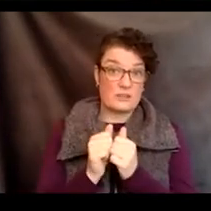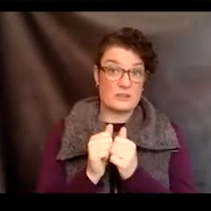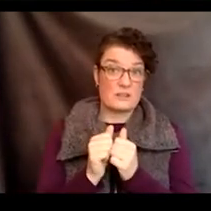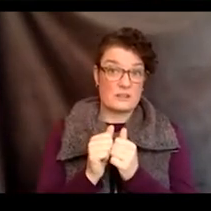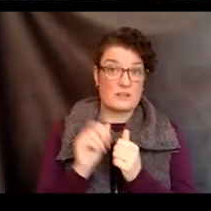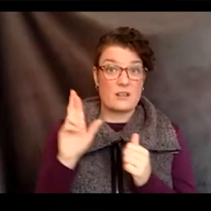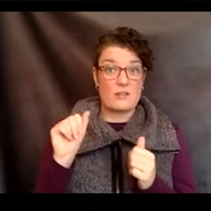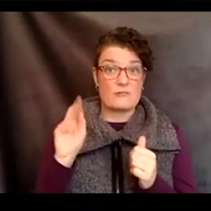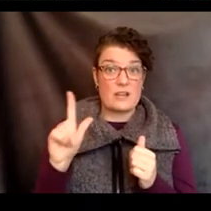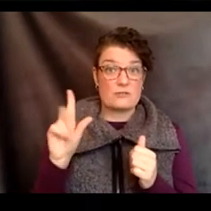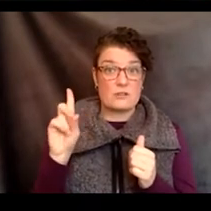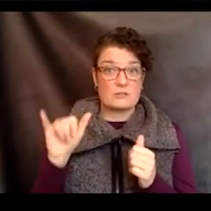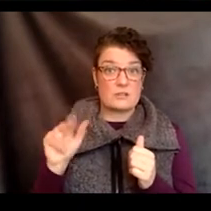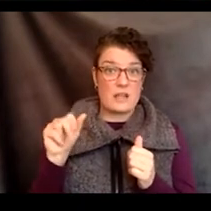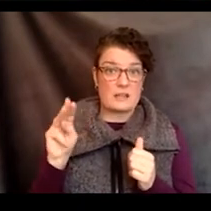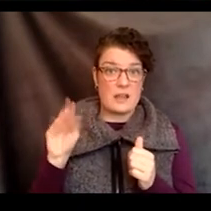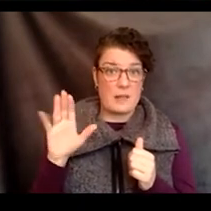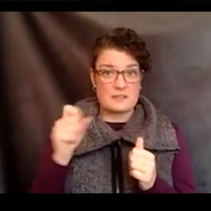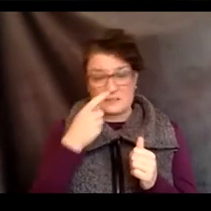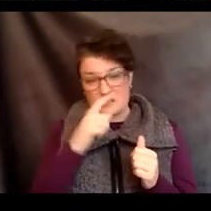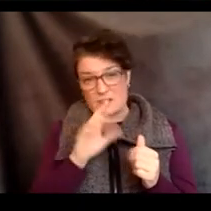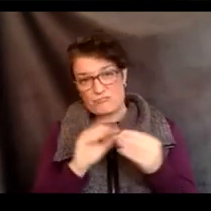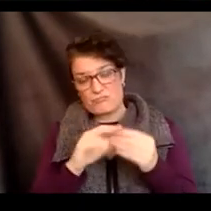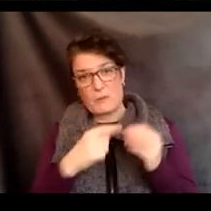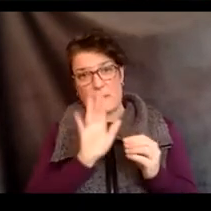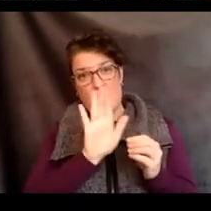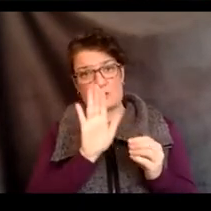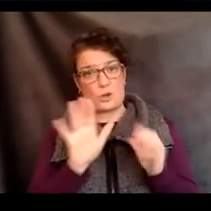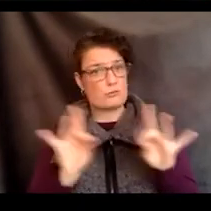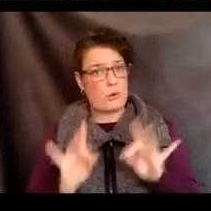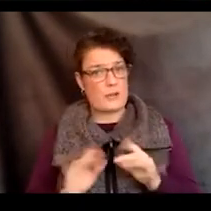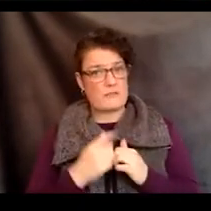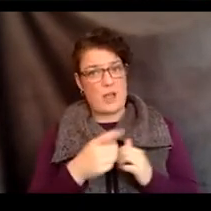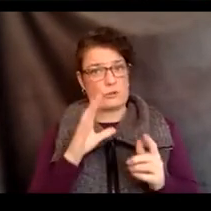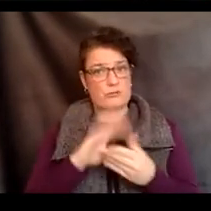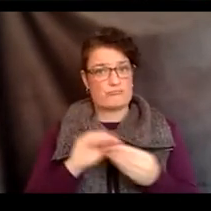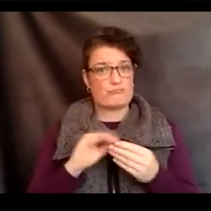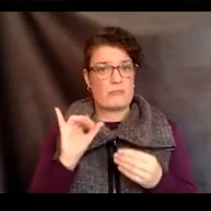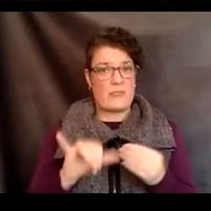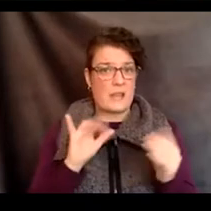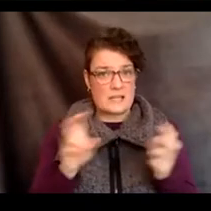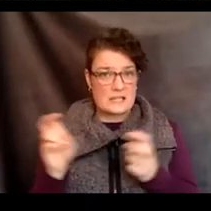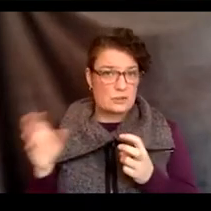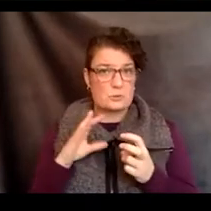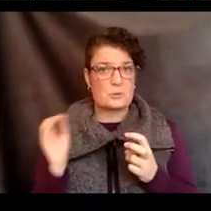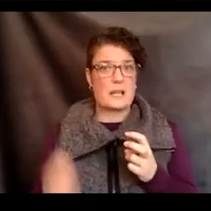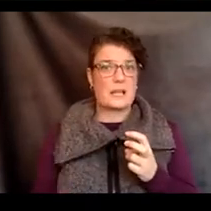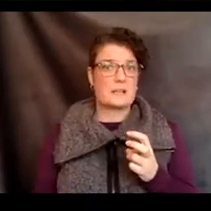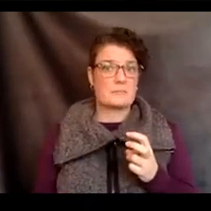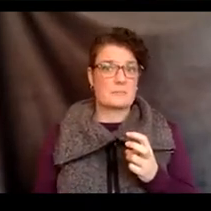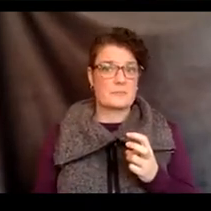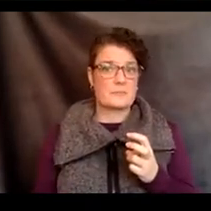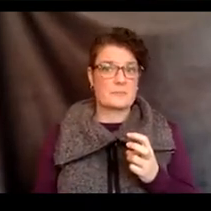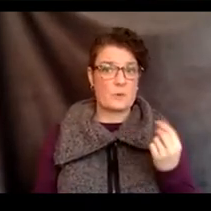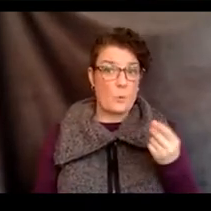the racial dynamics. Can you just talk about your filmmaking choices about how you wanted to raise that issue and kind of, you know, just what you hope